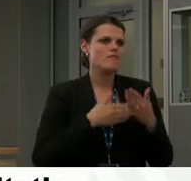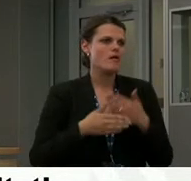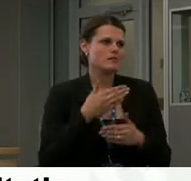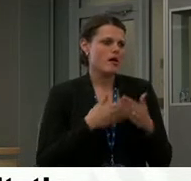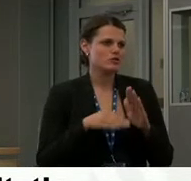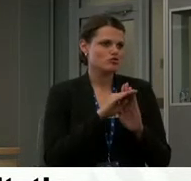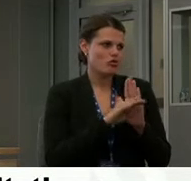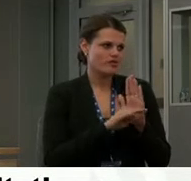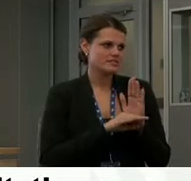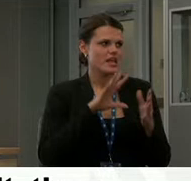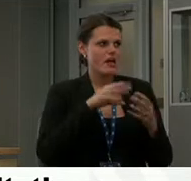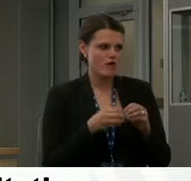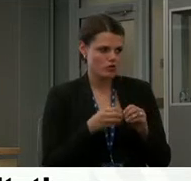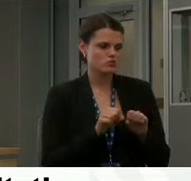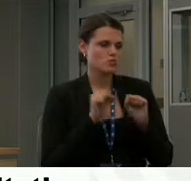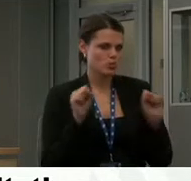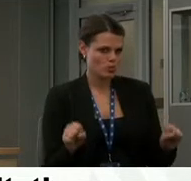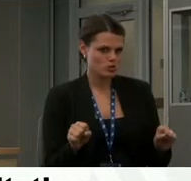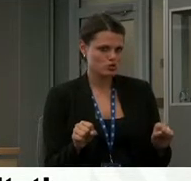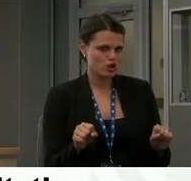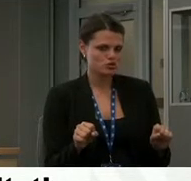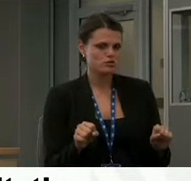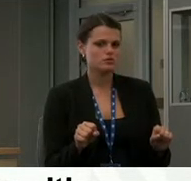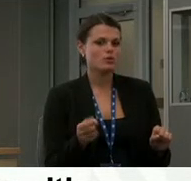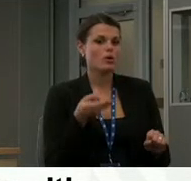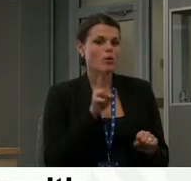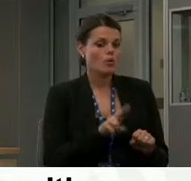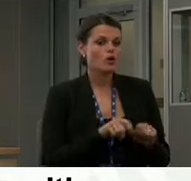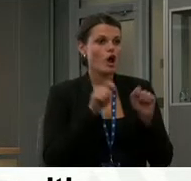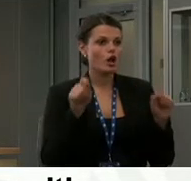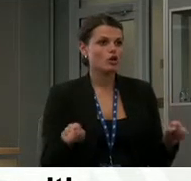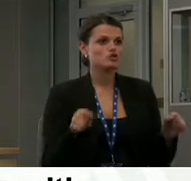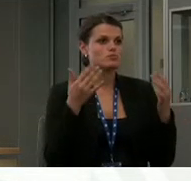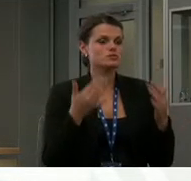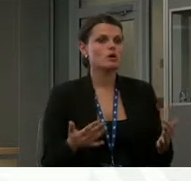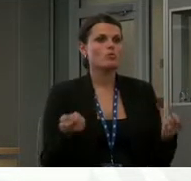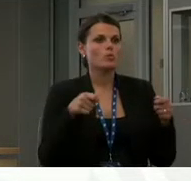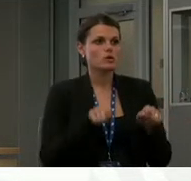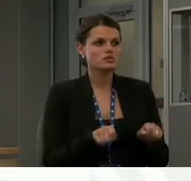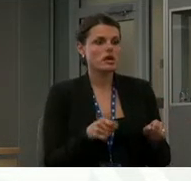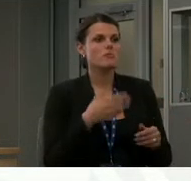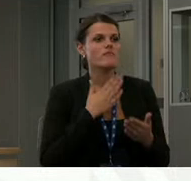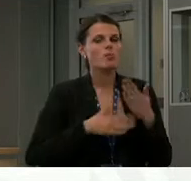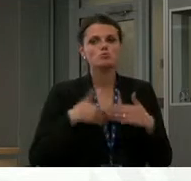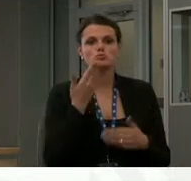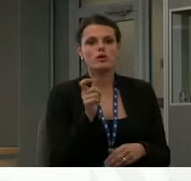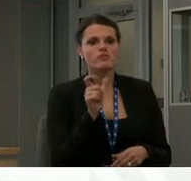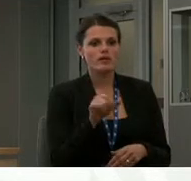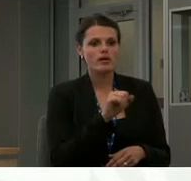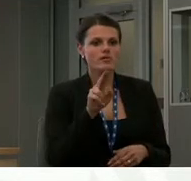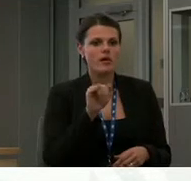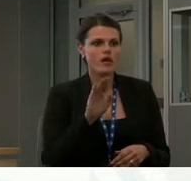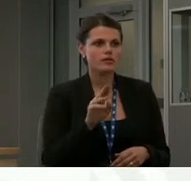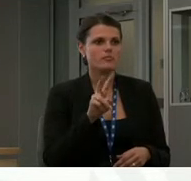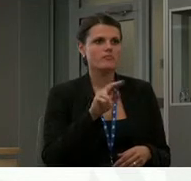also with regards to the member states, so that they implement the convention more